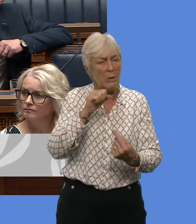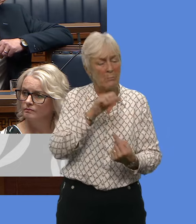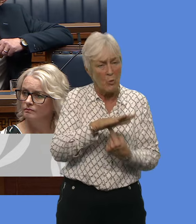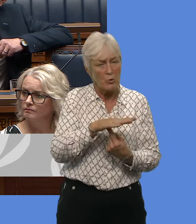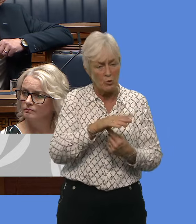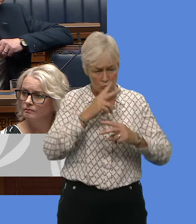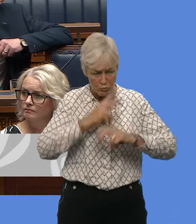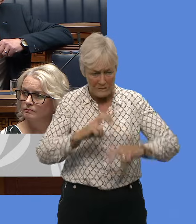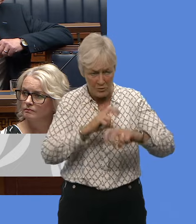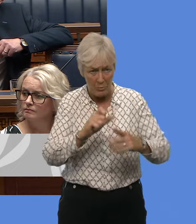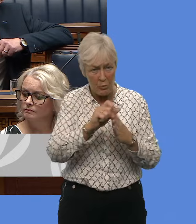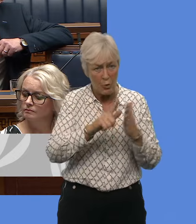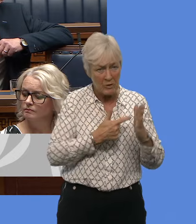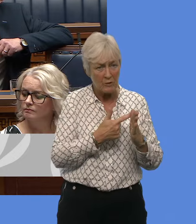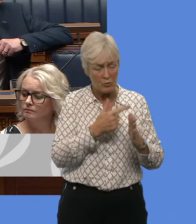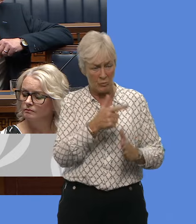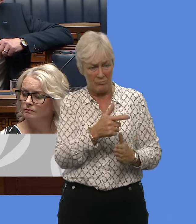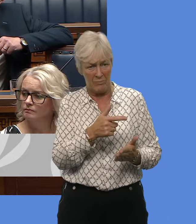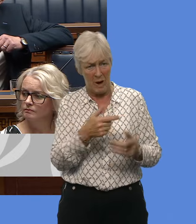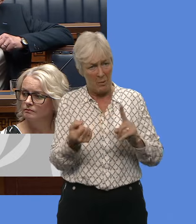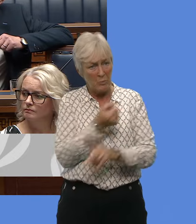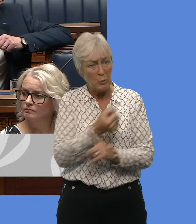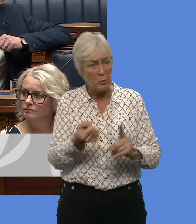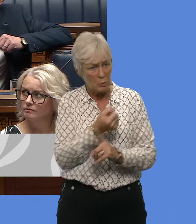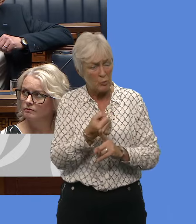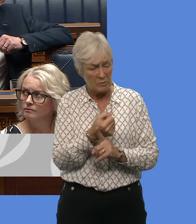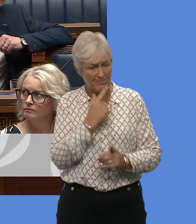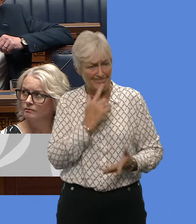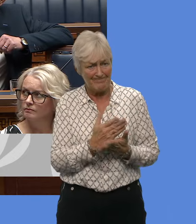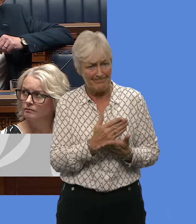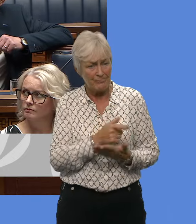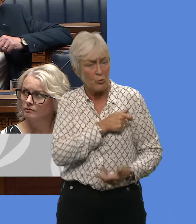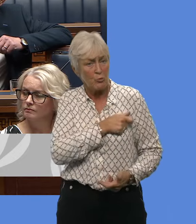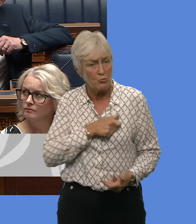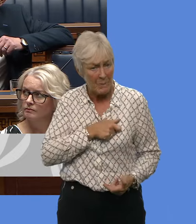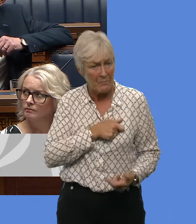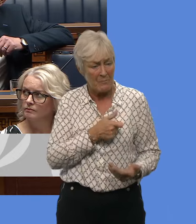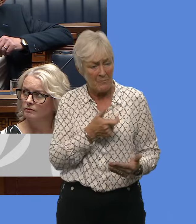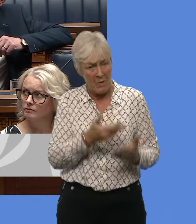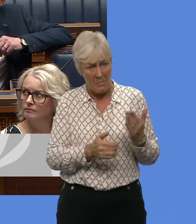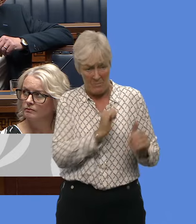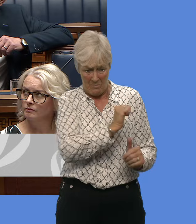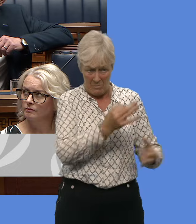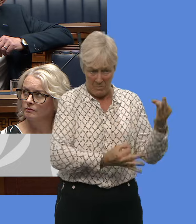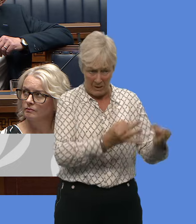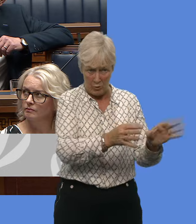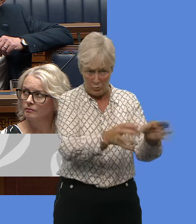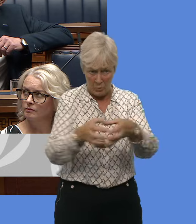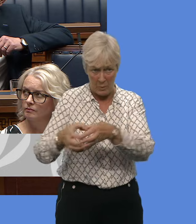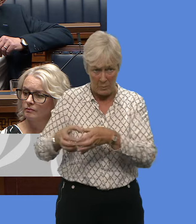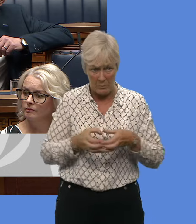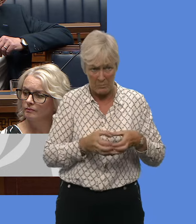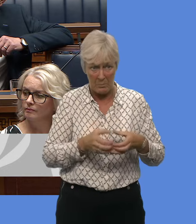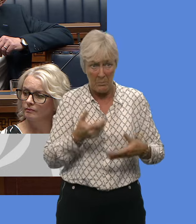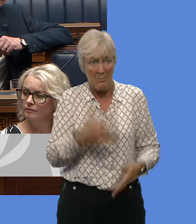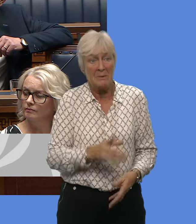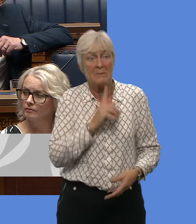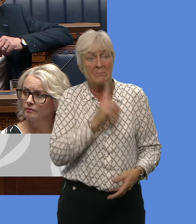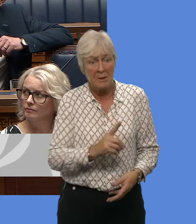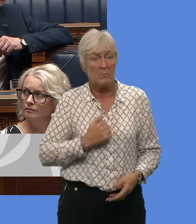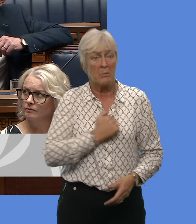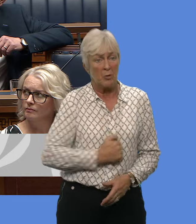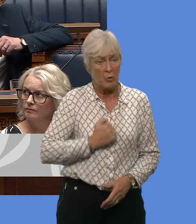research projects in relation to clerical abuse. And indeed, representatives from the main political parties here made the apology to the victims